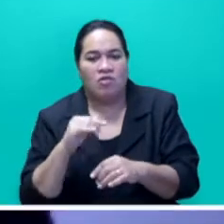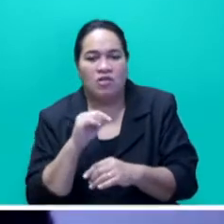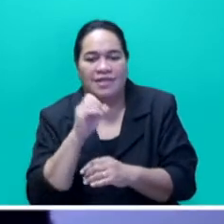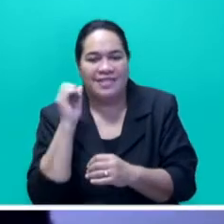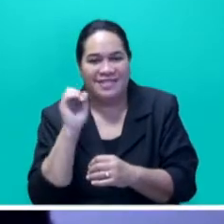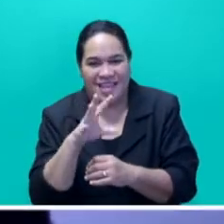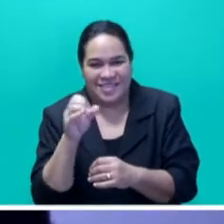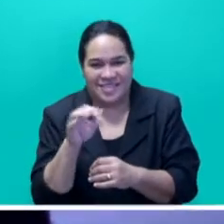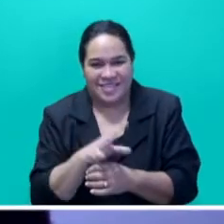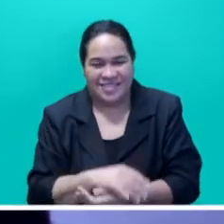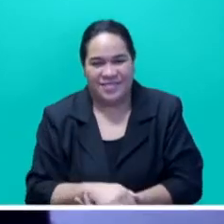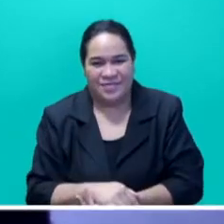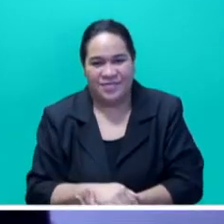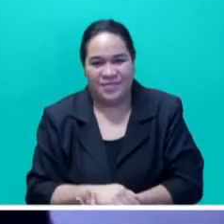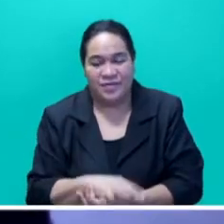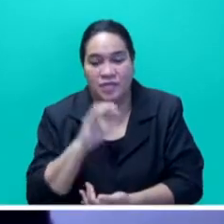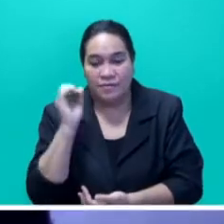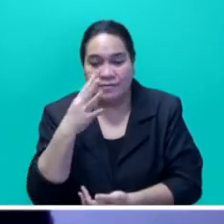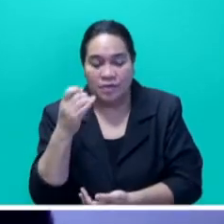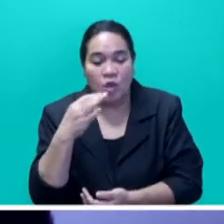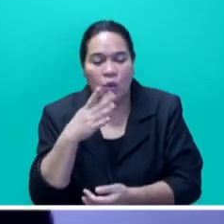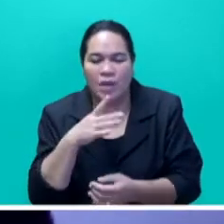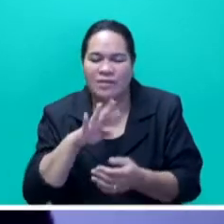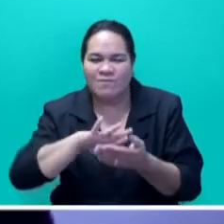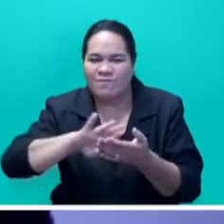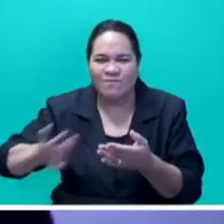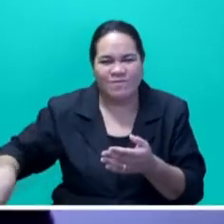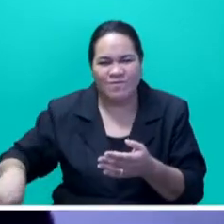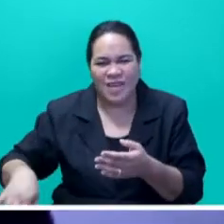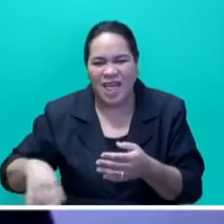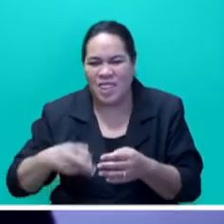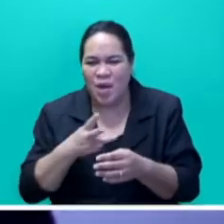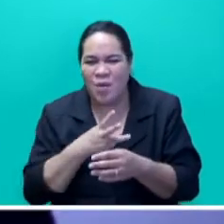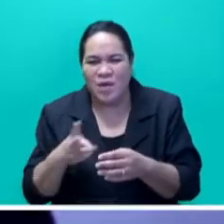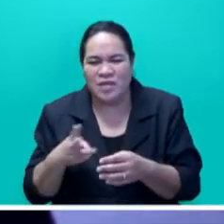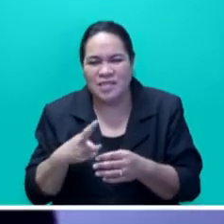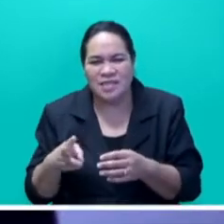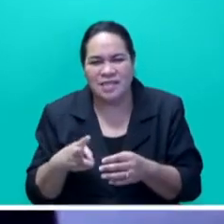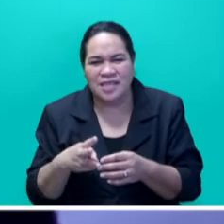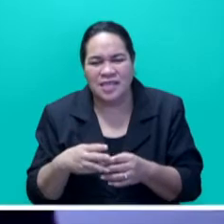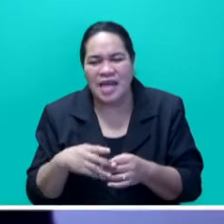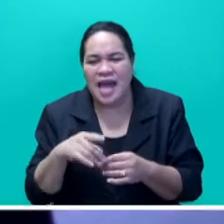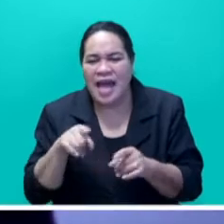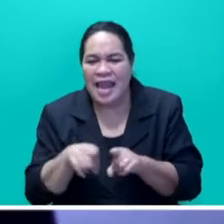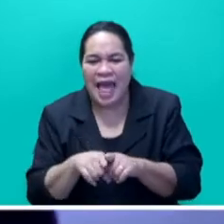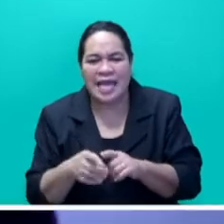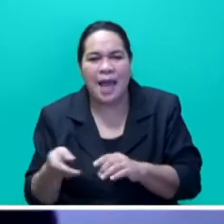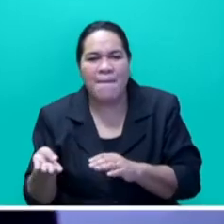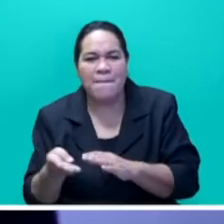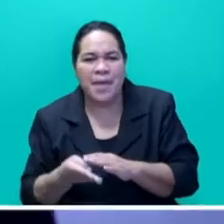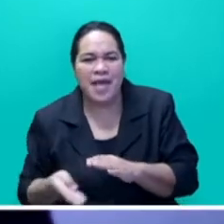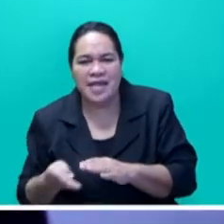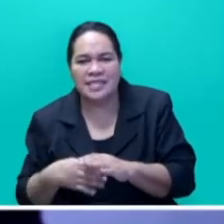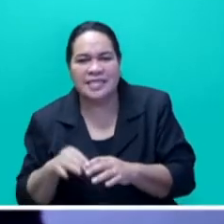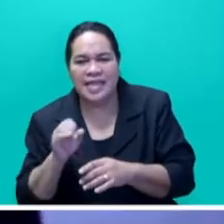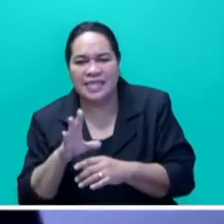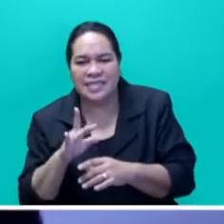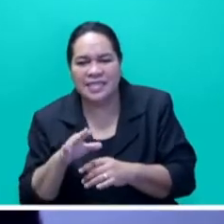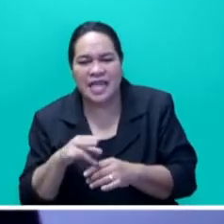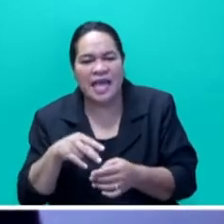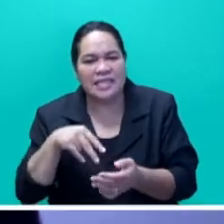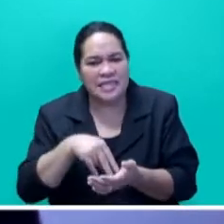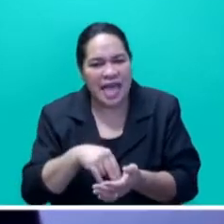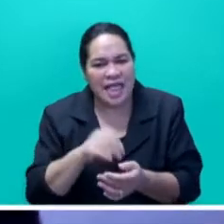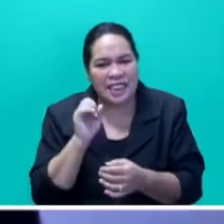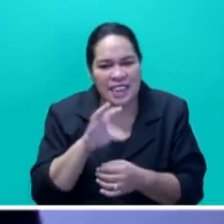essentially, it'll get rid of the different terminologies that we currently have, such as base taxis, stand